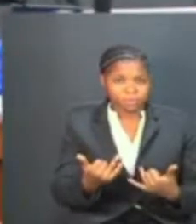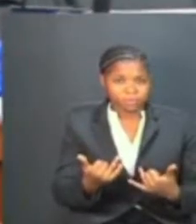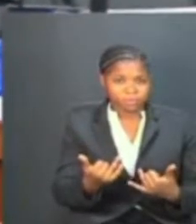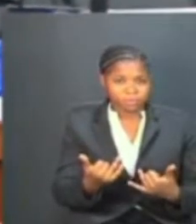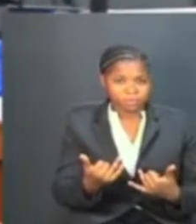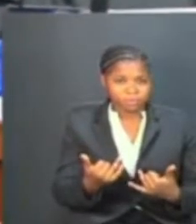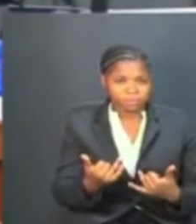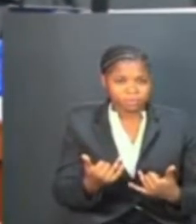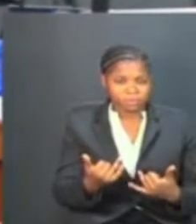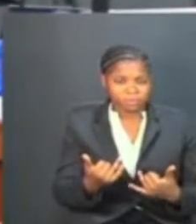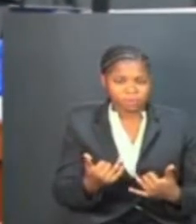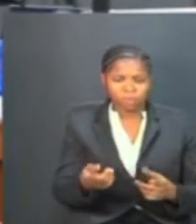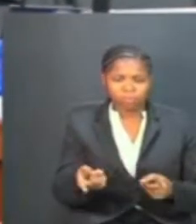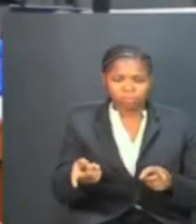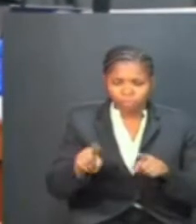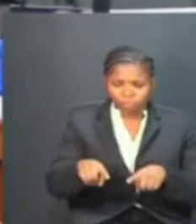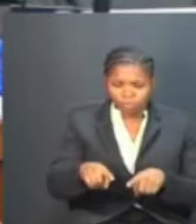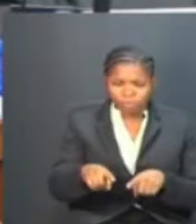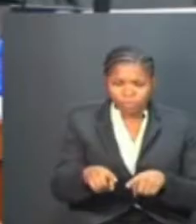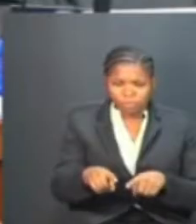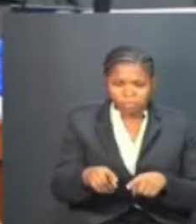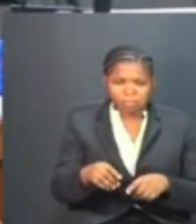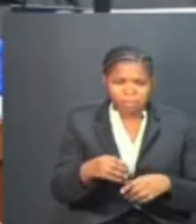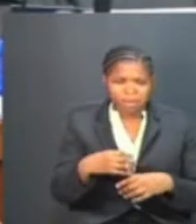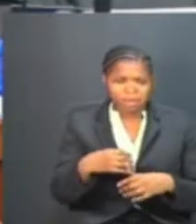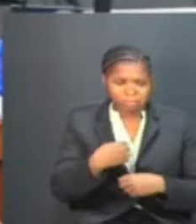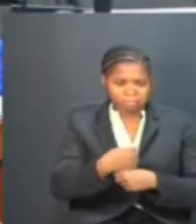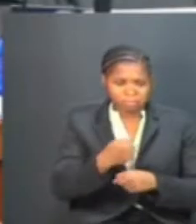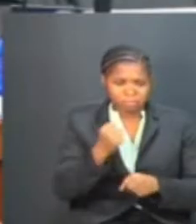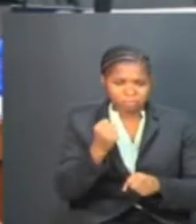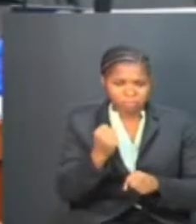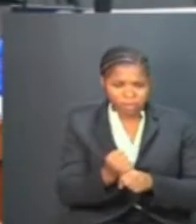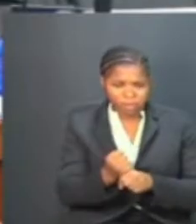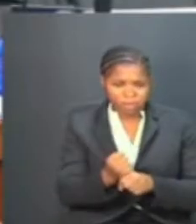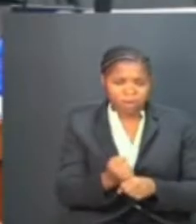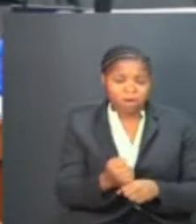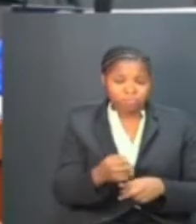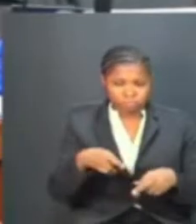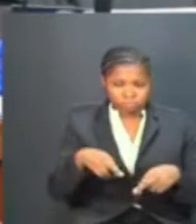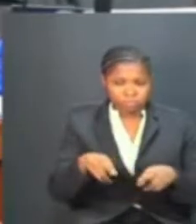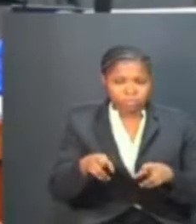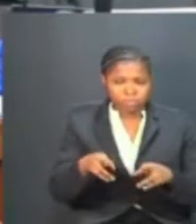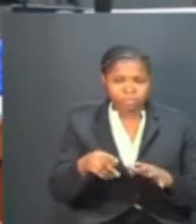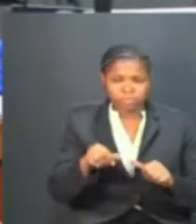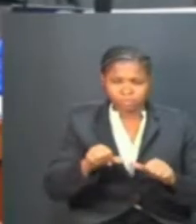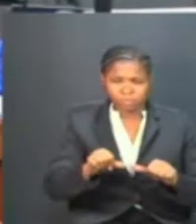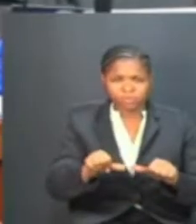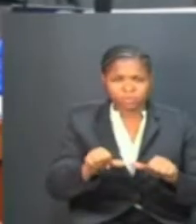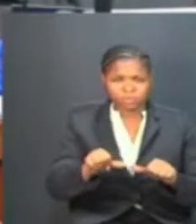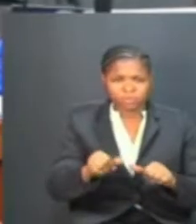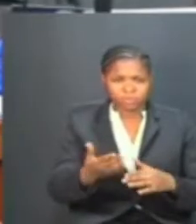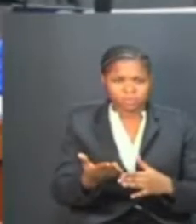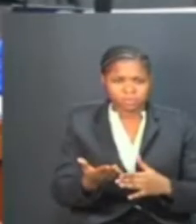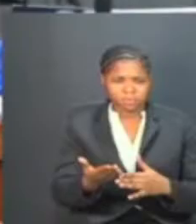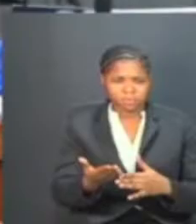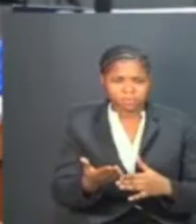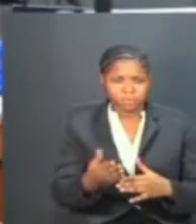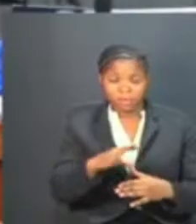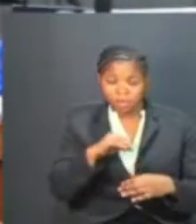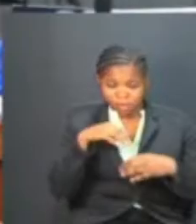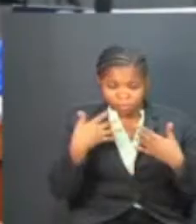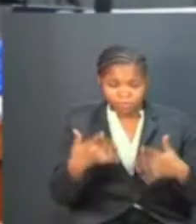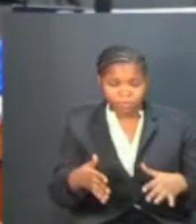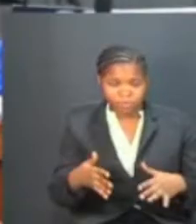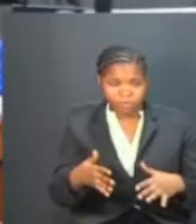highways, when the construction of the following abandoned roads will be resumed and completed.